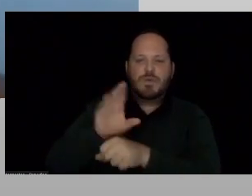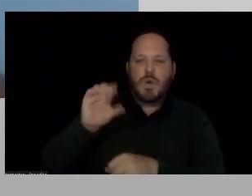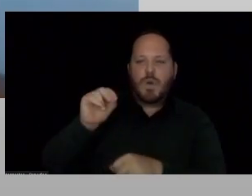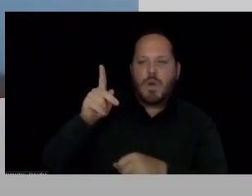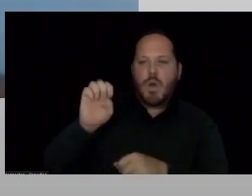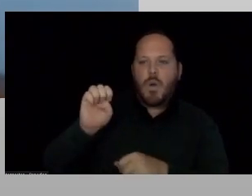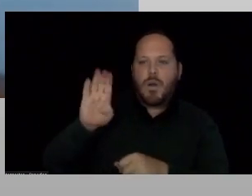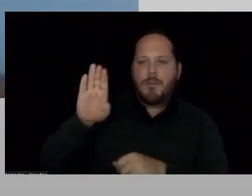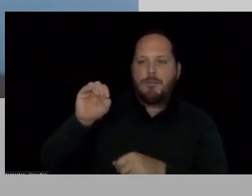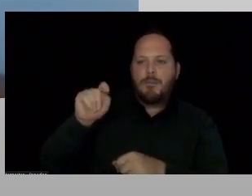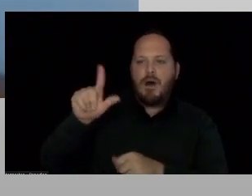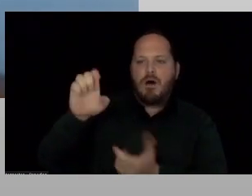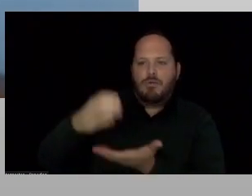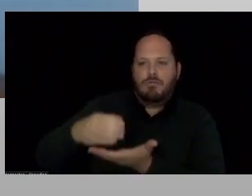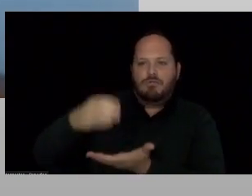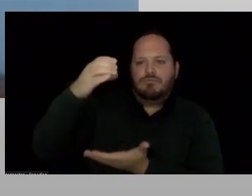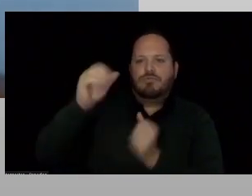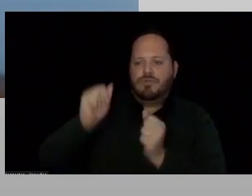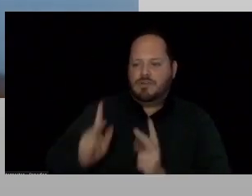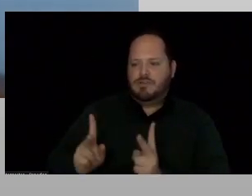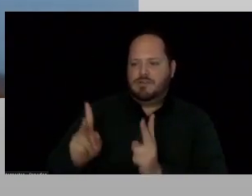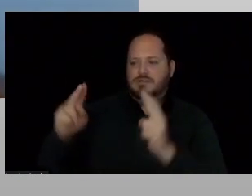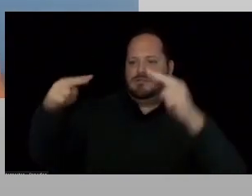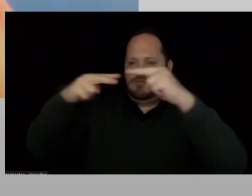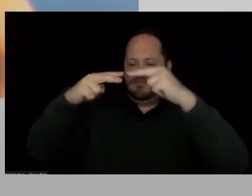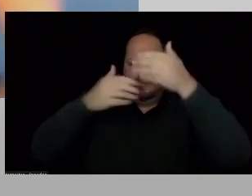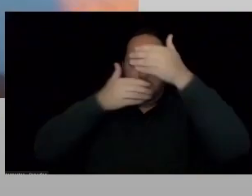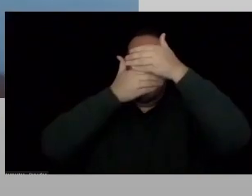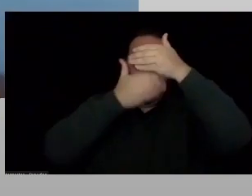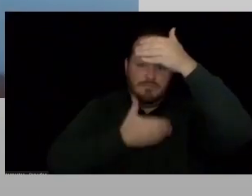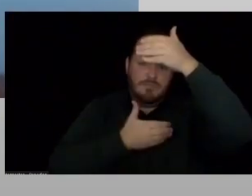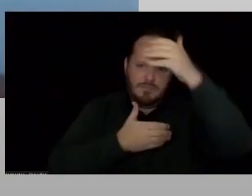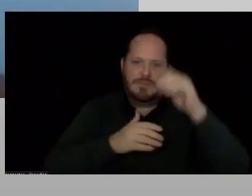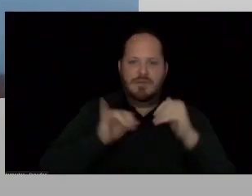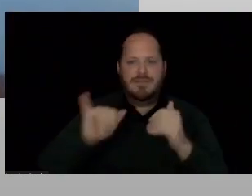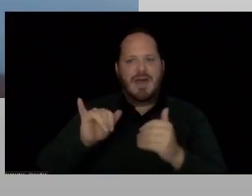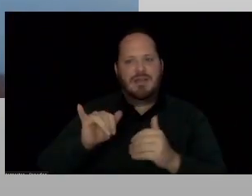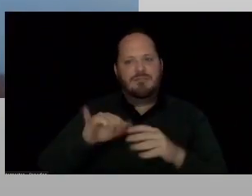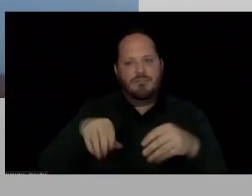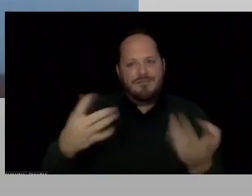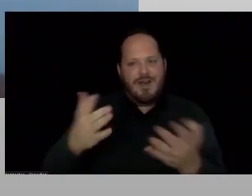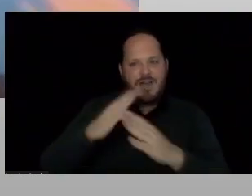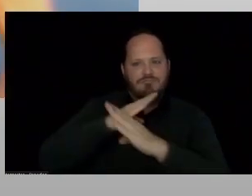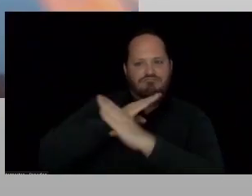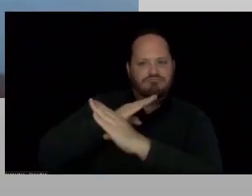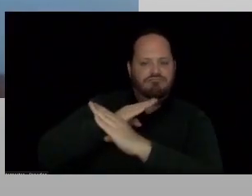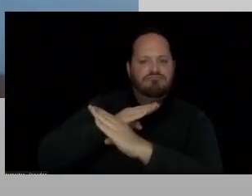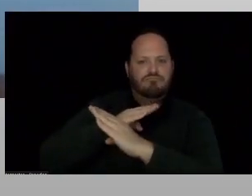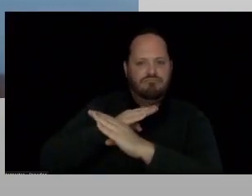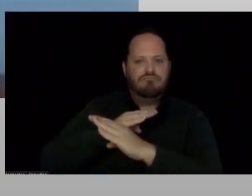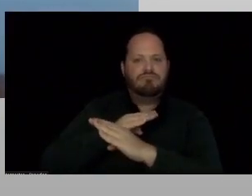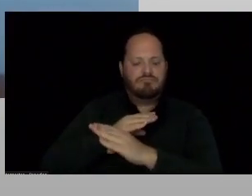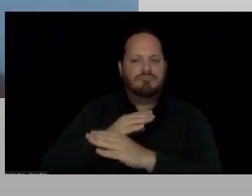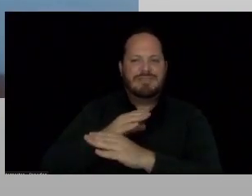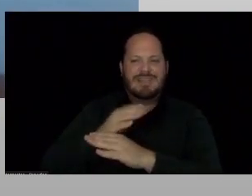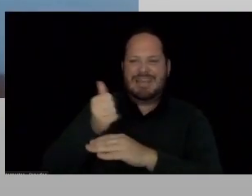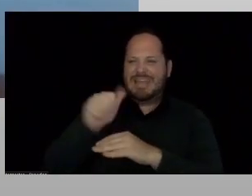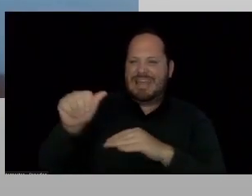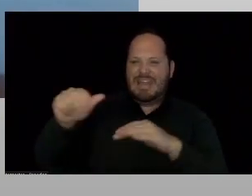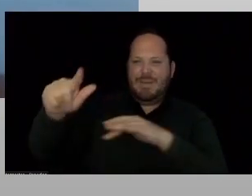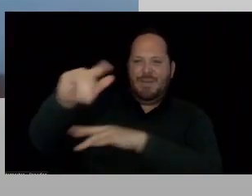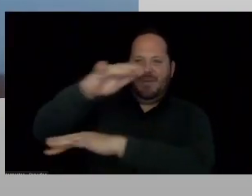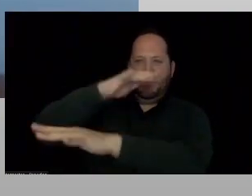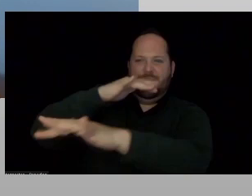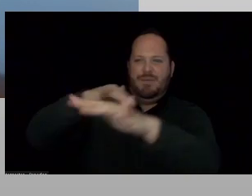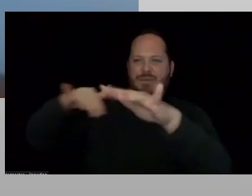something that's a barrier between you and the virus. These things block respiratory droplets, or that's what they're intended to do when they